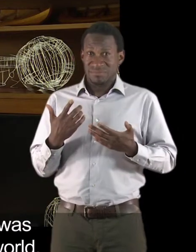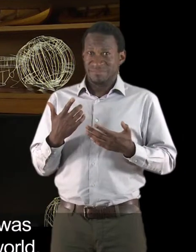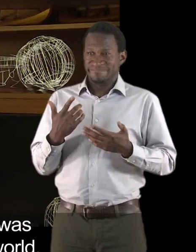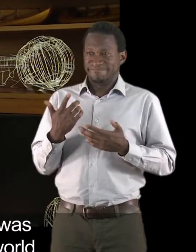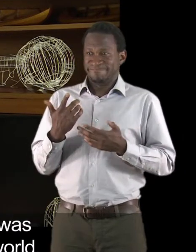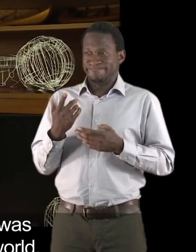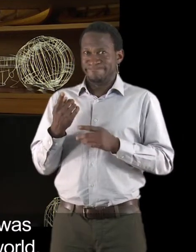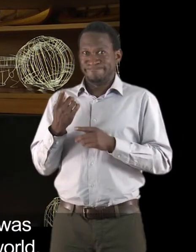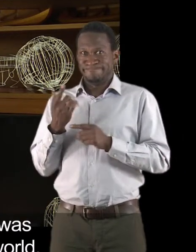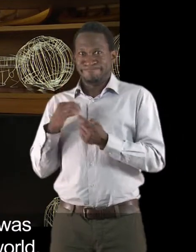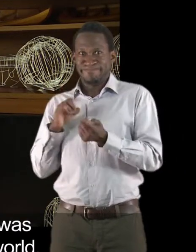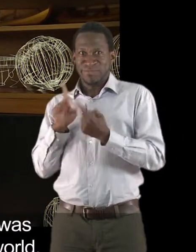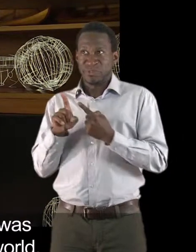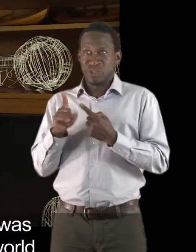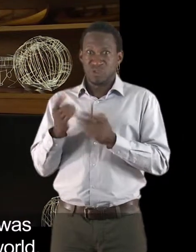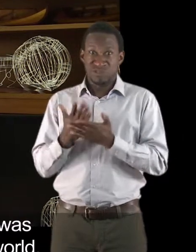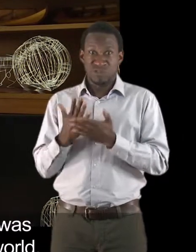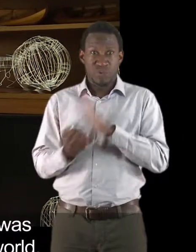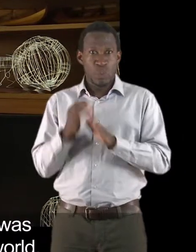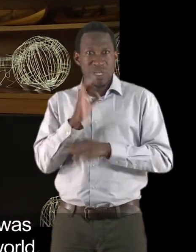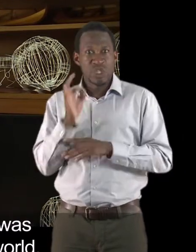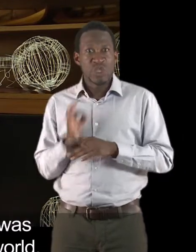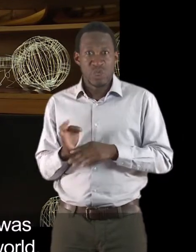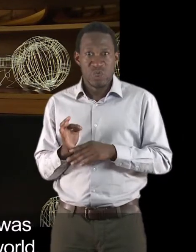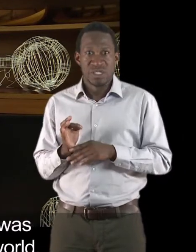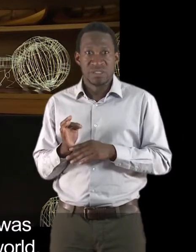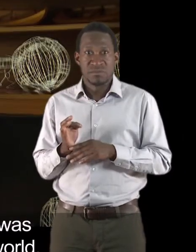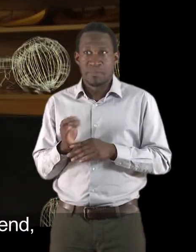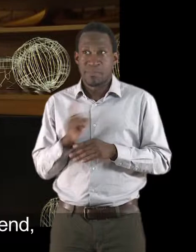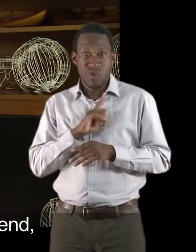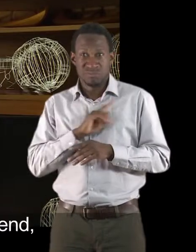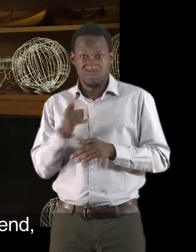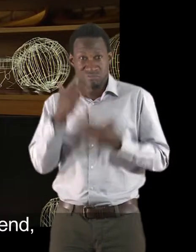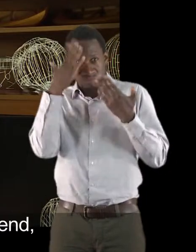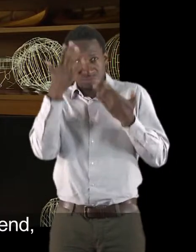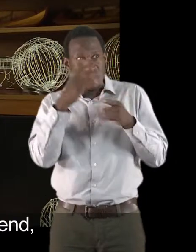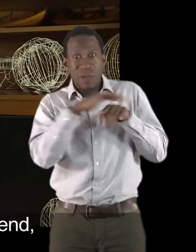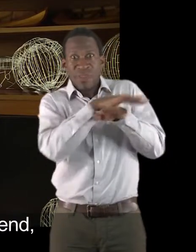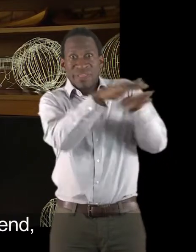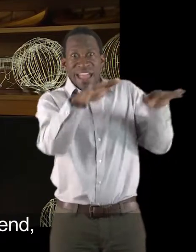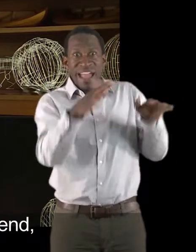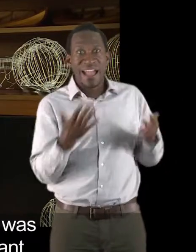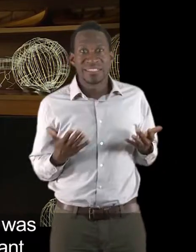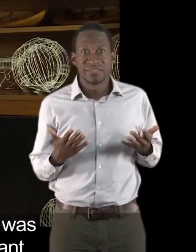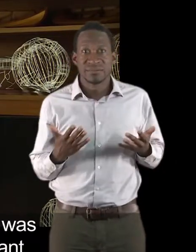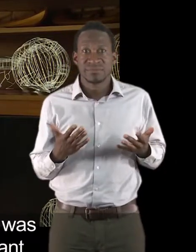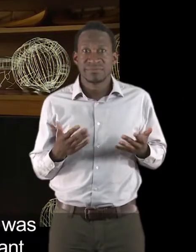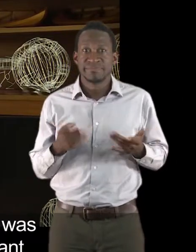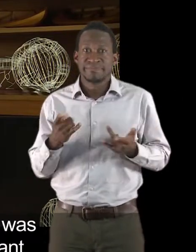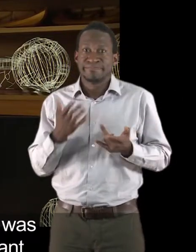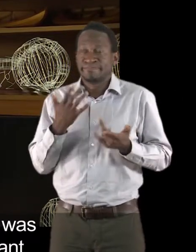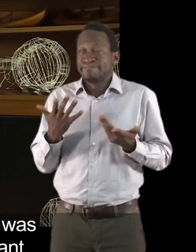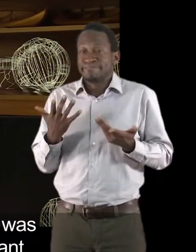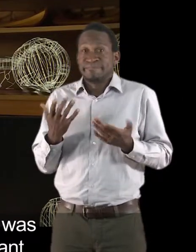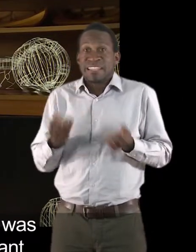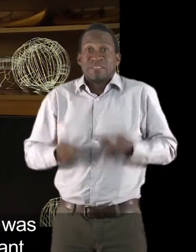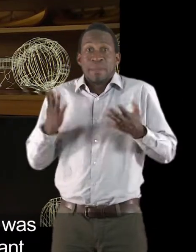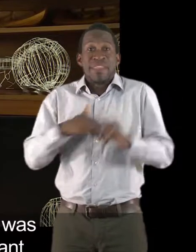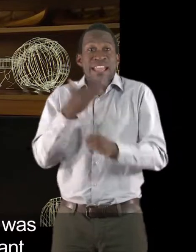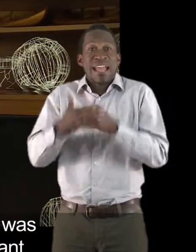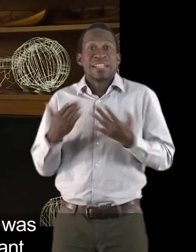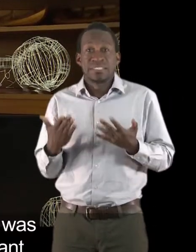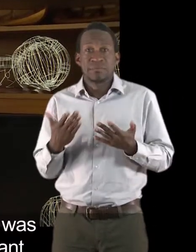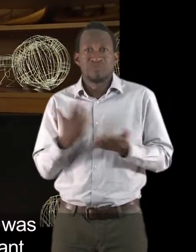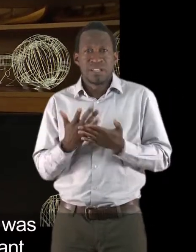question from somebody who was just going out into the world. They gave it up in the end. What it boiled down to was that we were